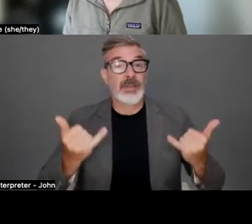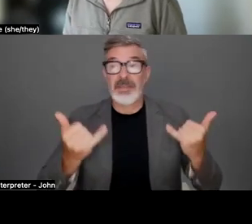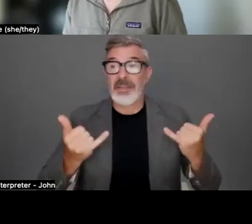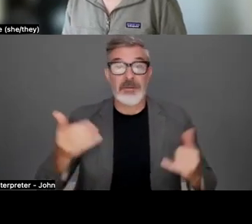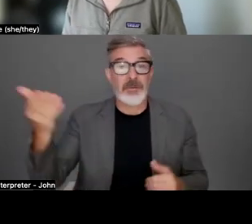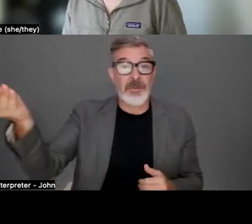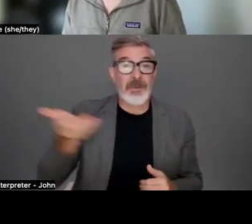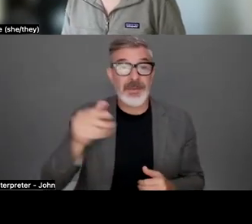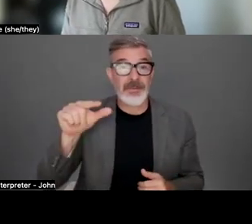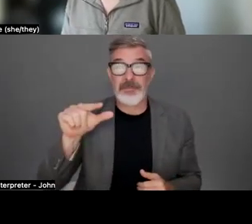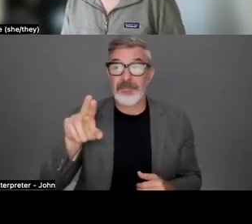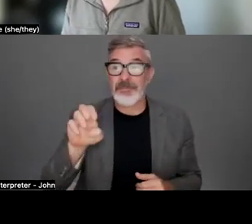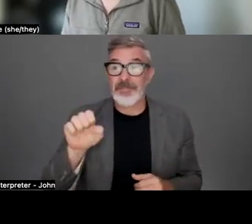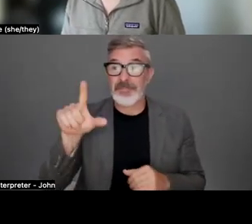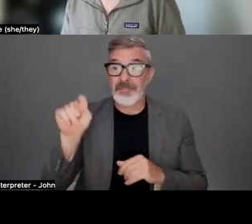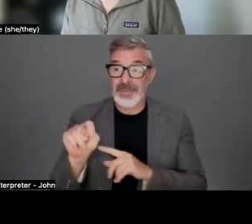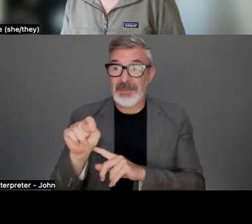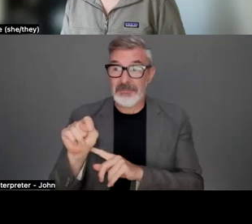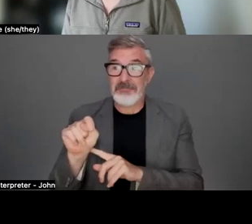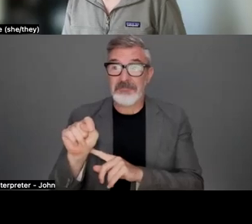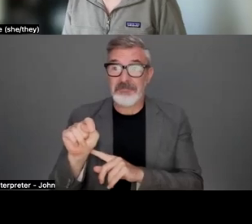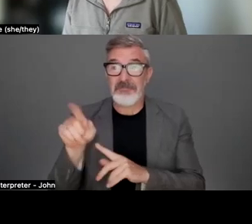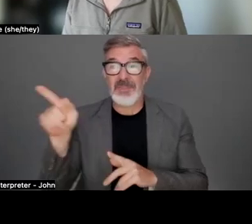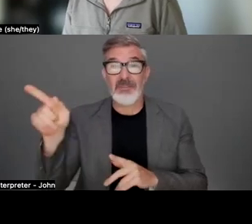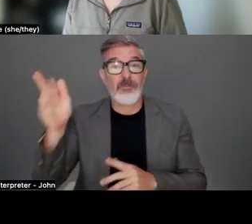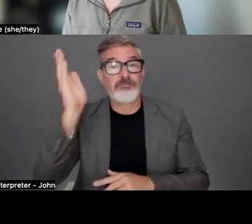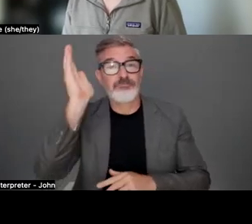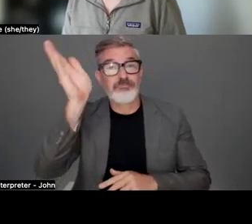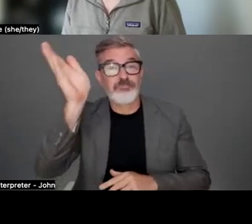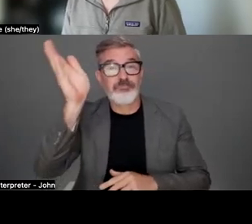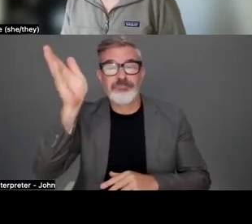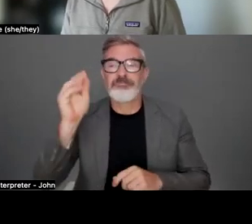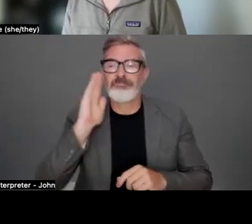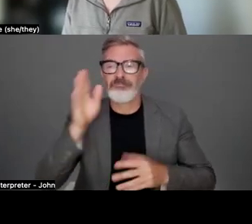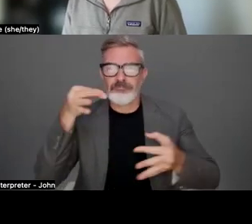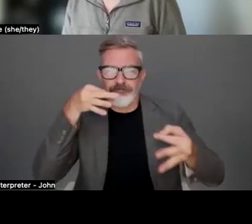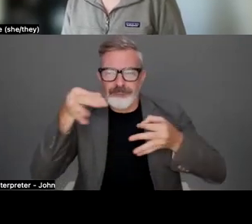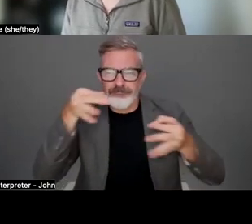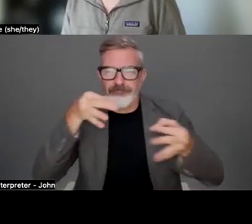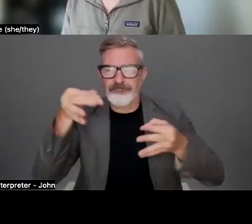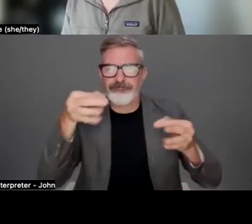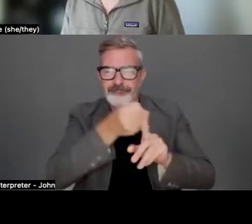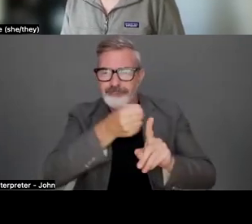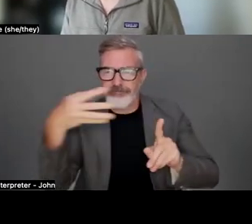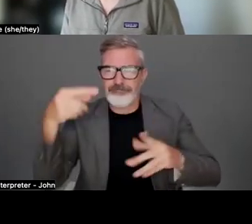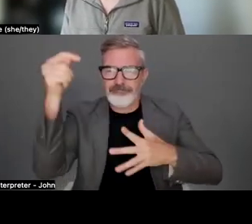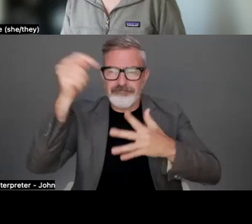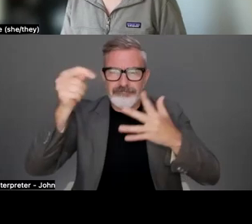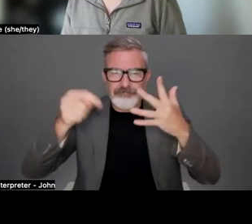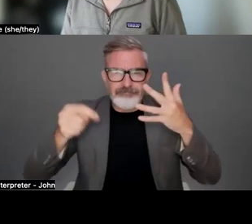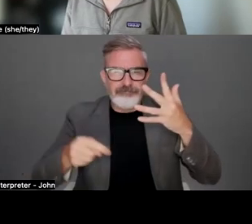encapsulates both since it pertains to